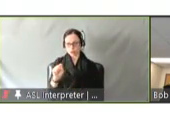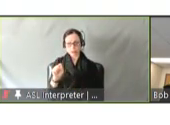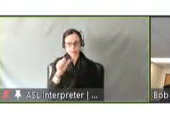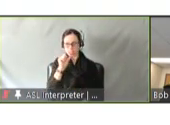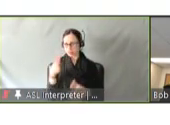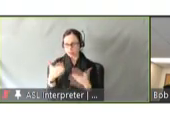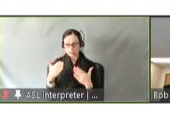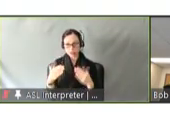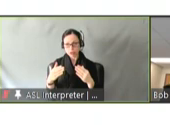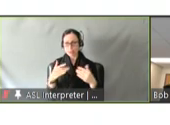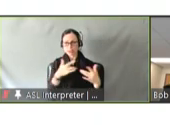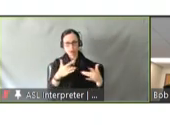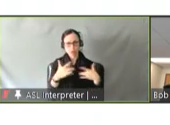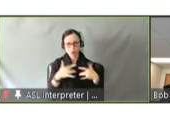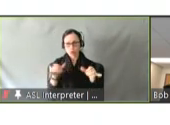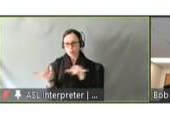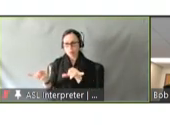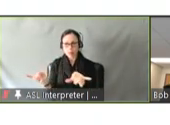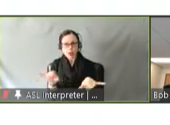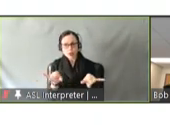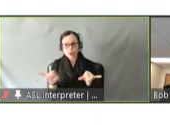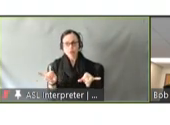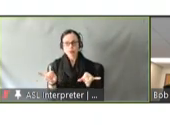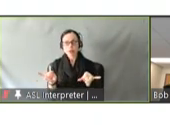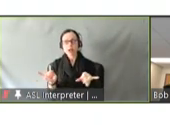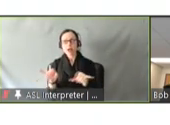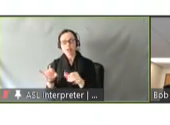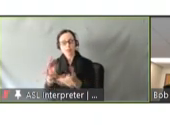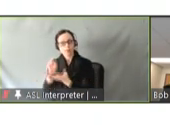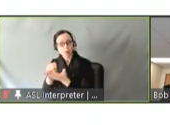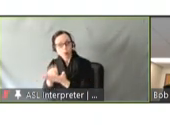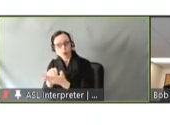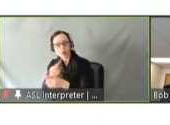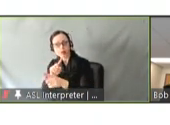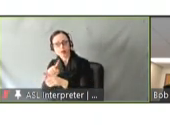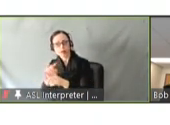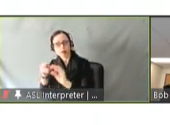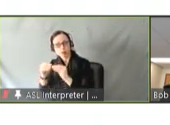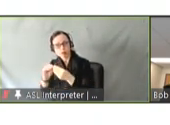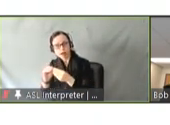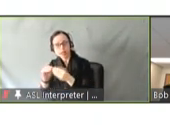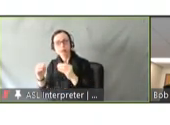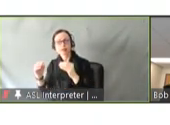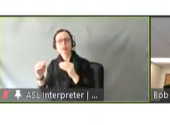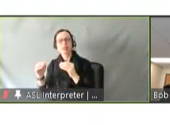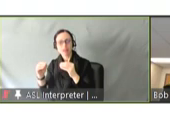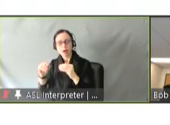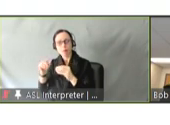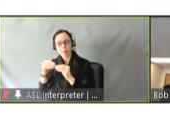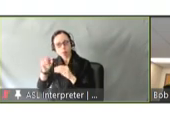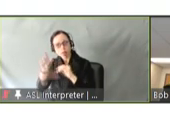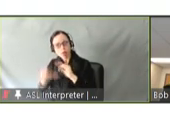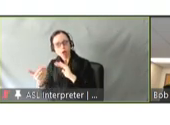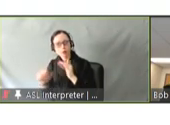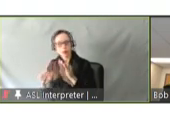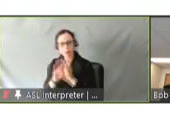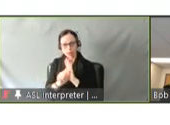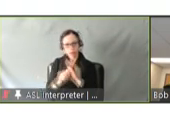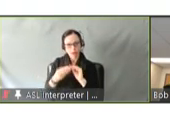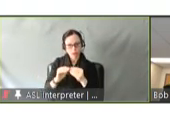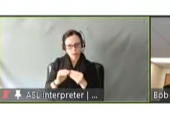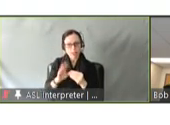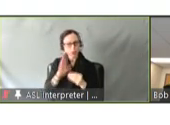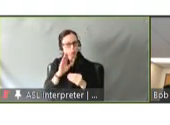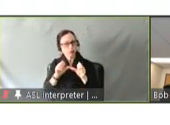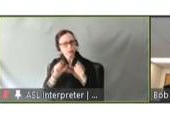suggest any concerning pattern. And actually, the reporting rates were below background rates. And VAST will continue to review further safety